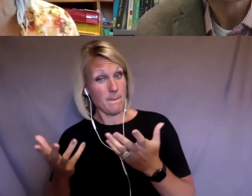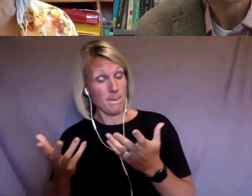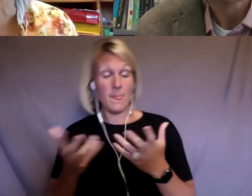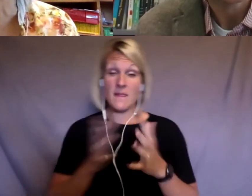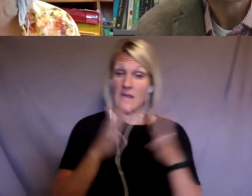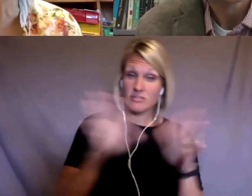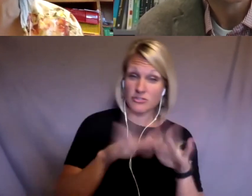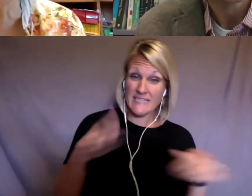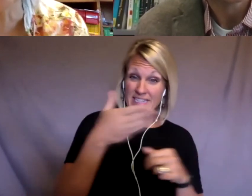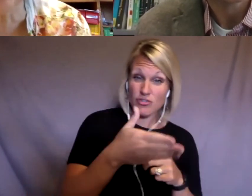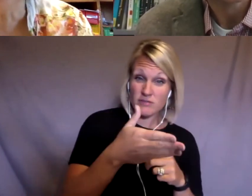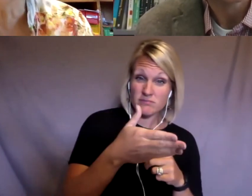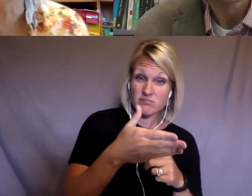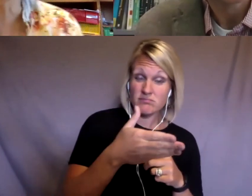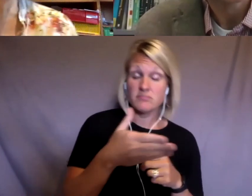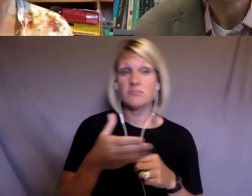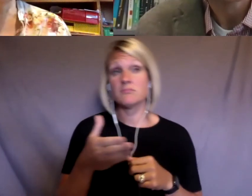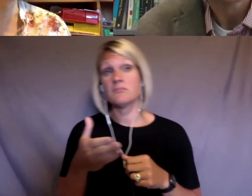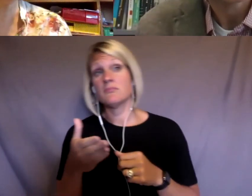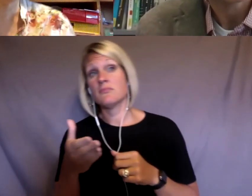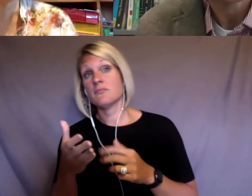this an area where you have a lot of,